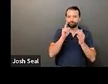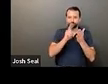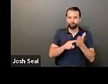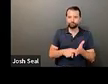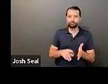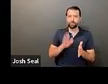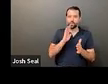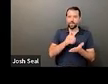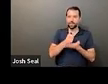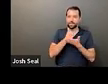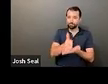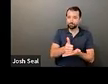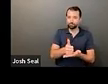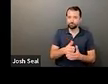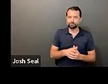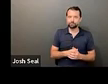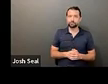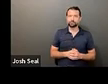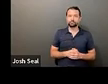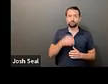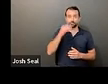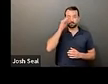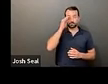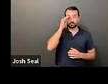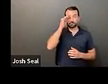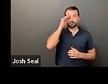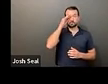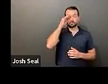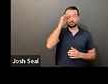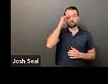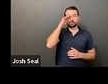free to do that. Please feel free to